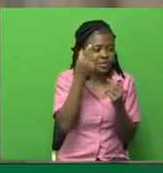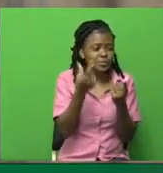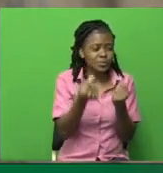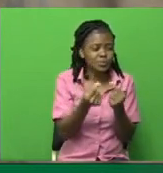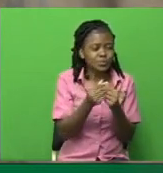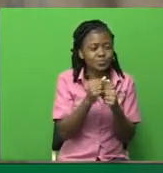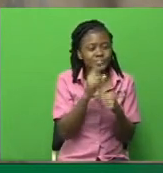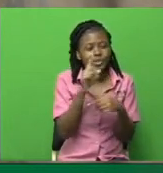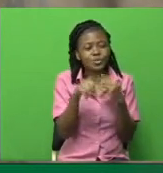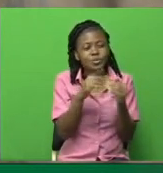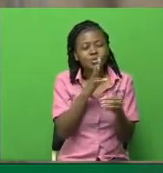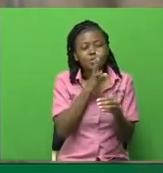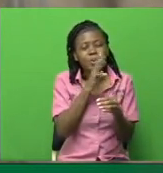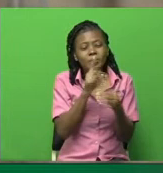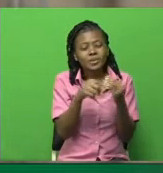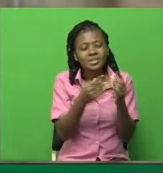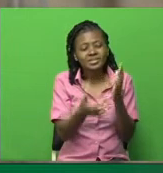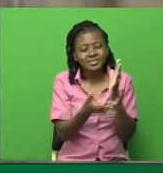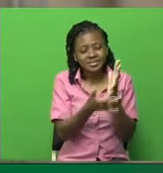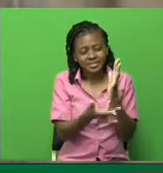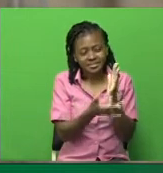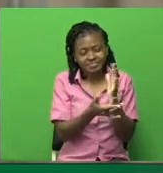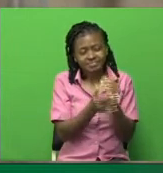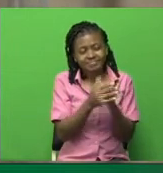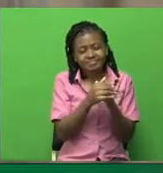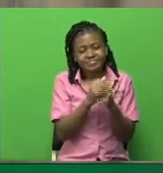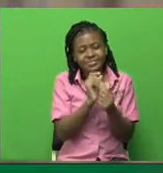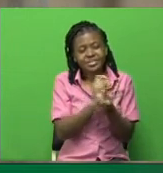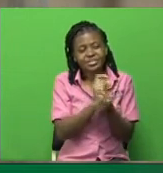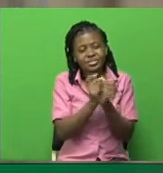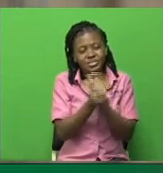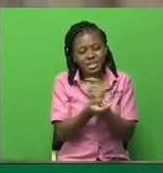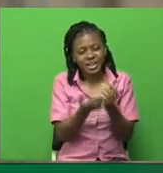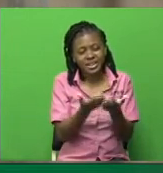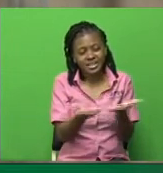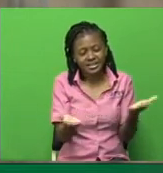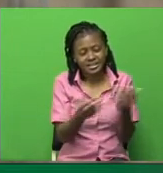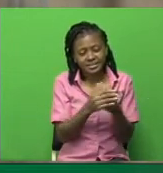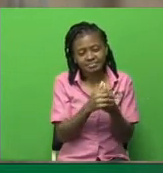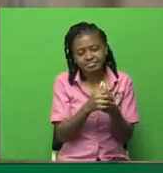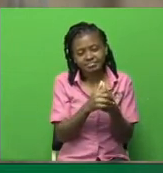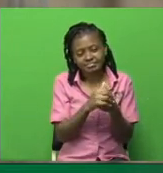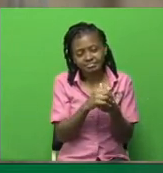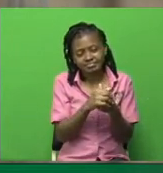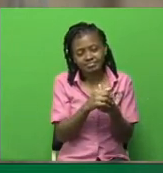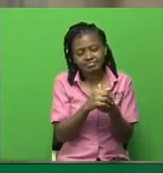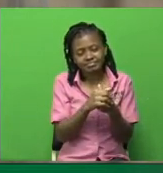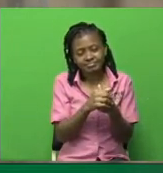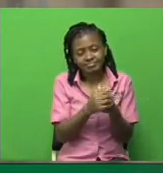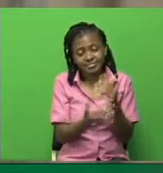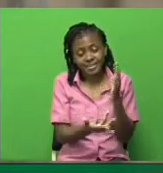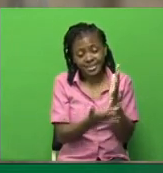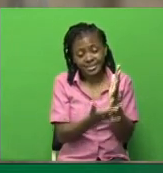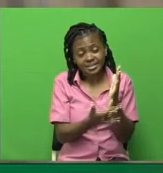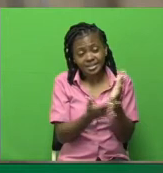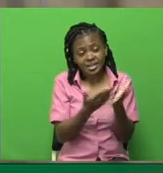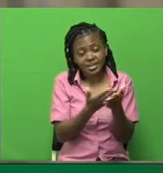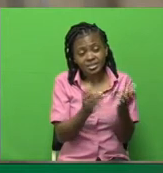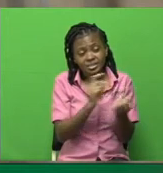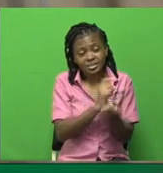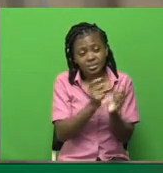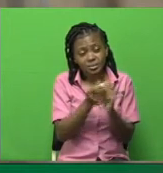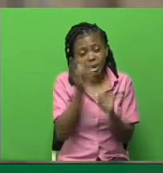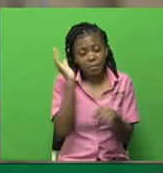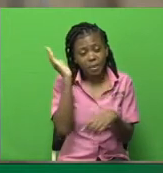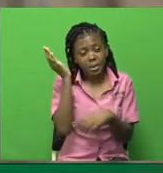transformation Madam speaker digital transformation was one area in The Minister's budget presentation